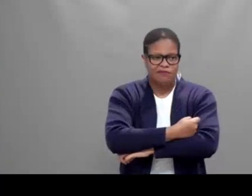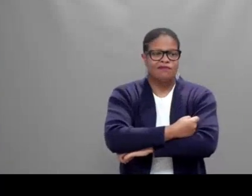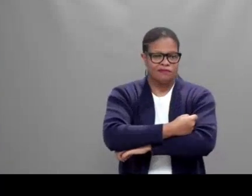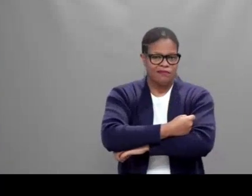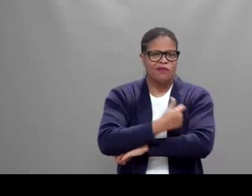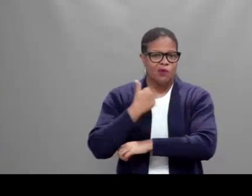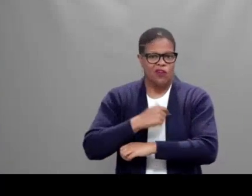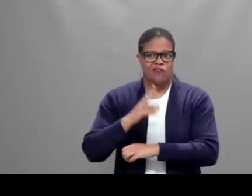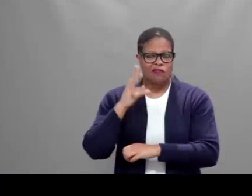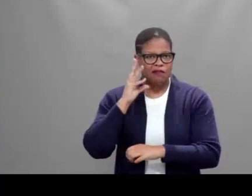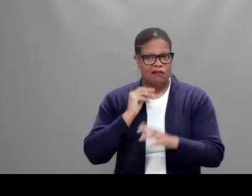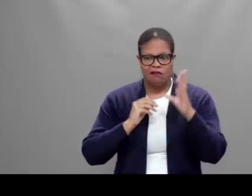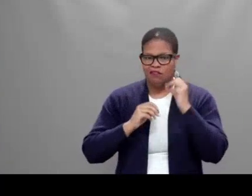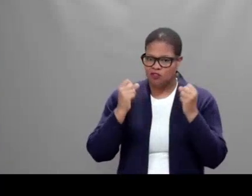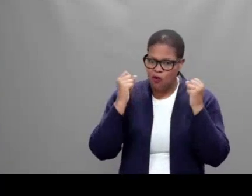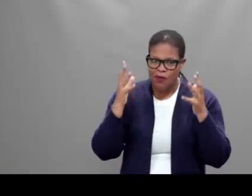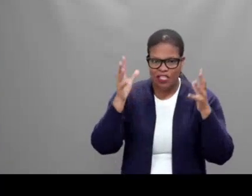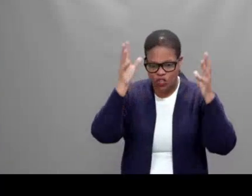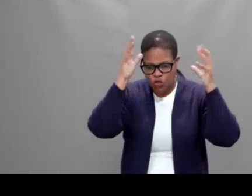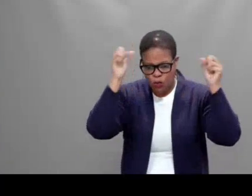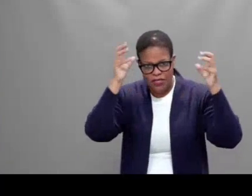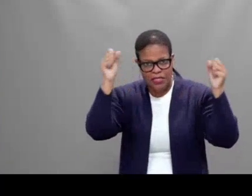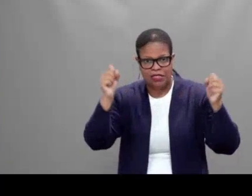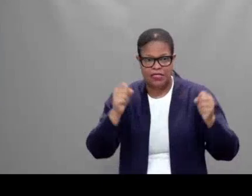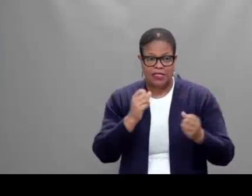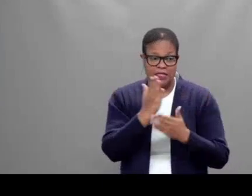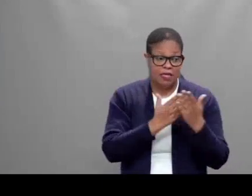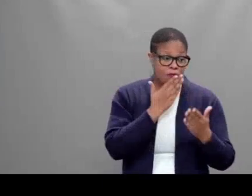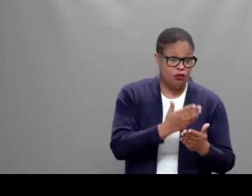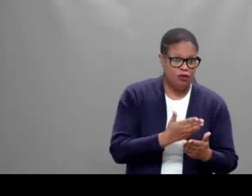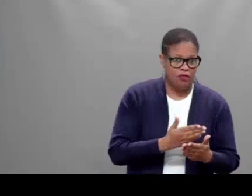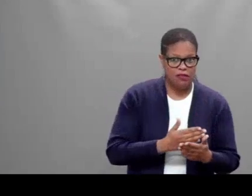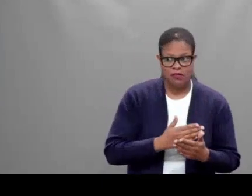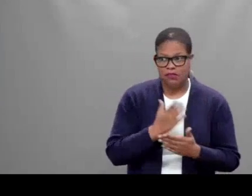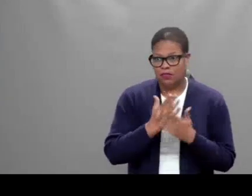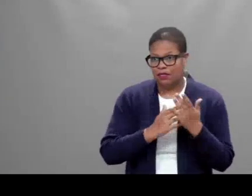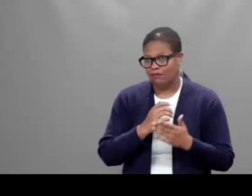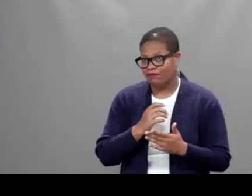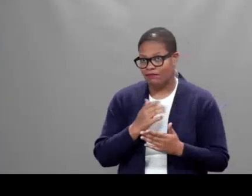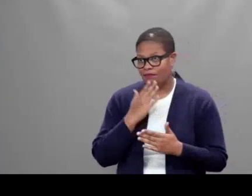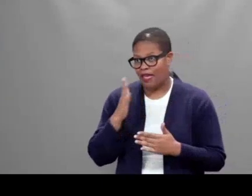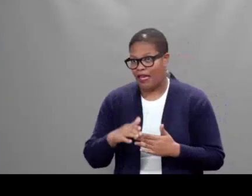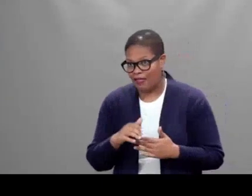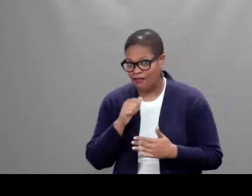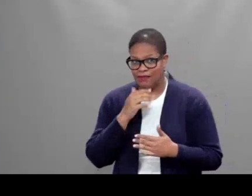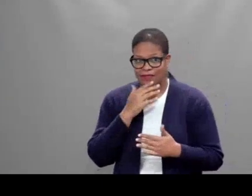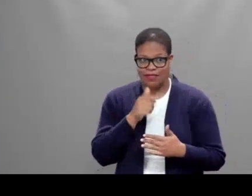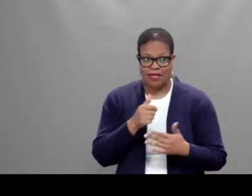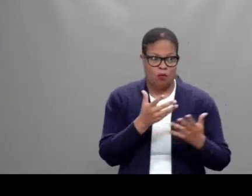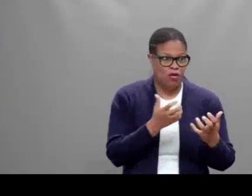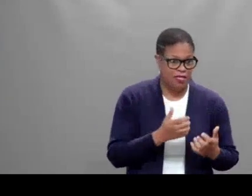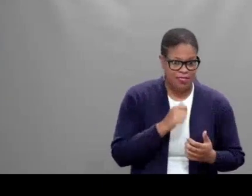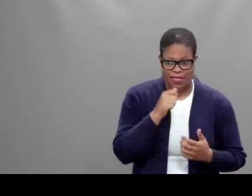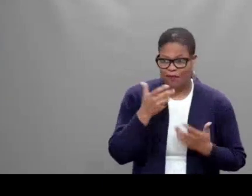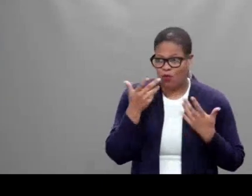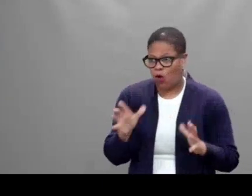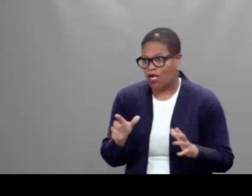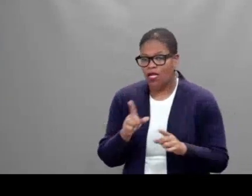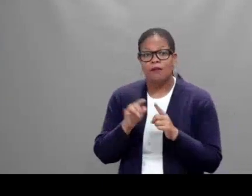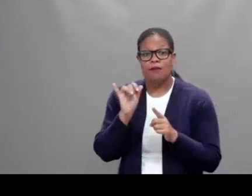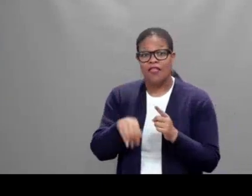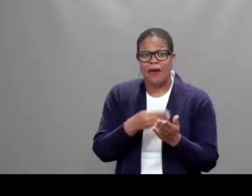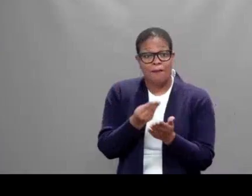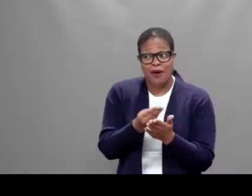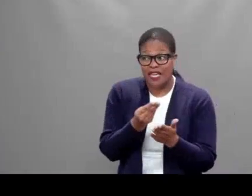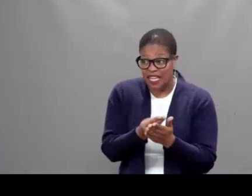through so many superintendents. Some understood, some did, some wanted, some didn't. And that money,